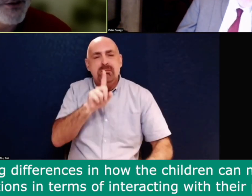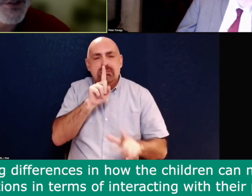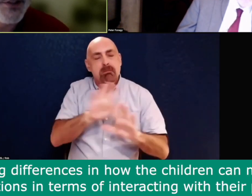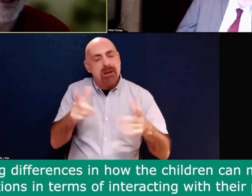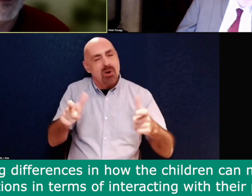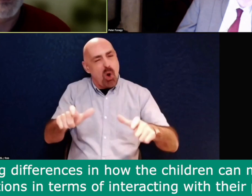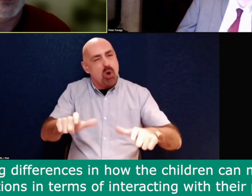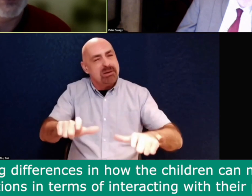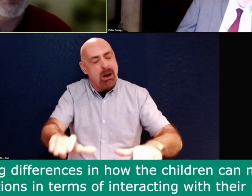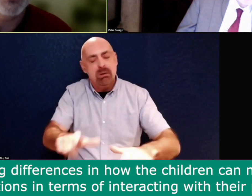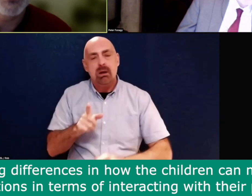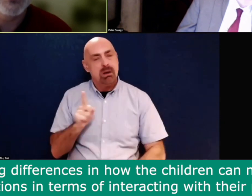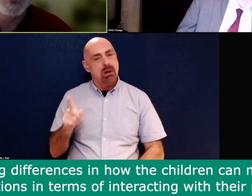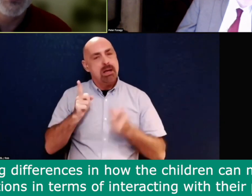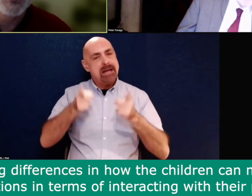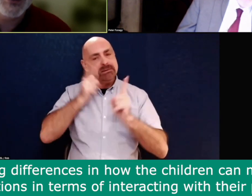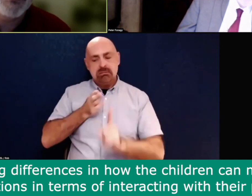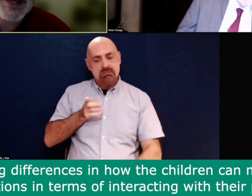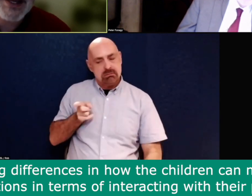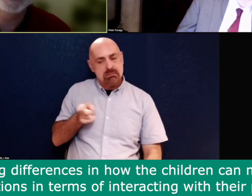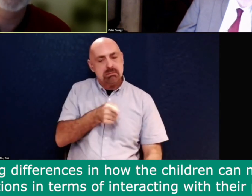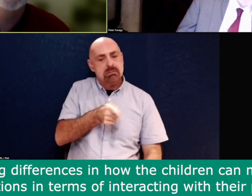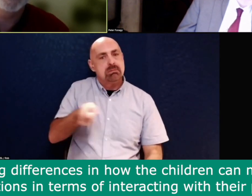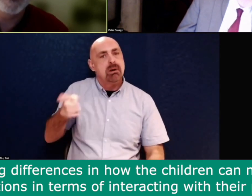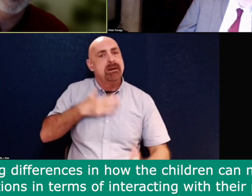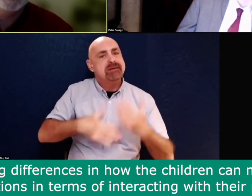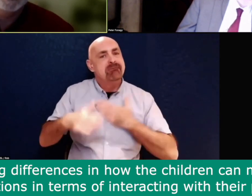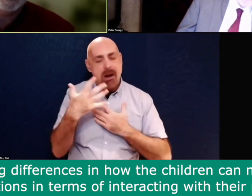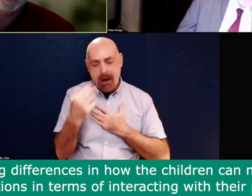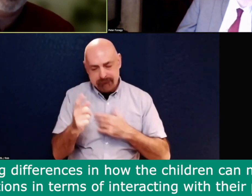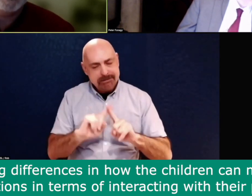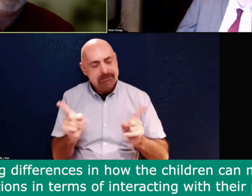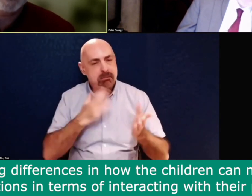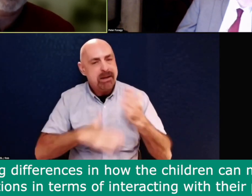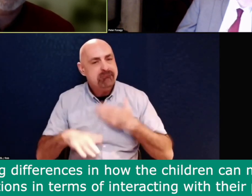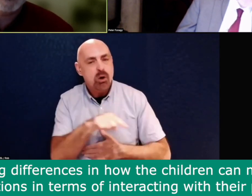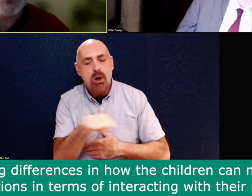And they're noticing differences in how the children can manage those